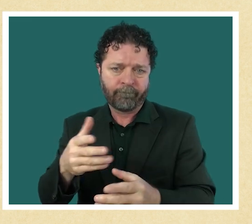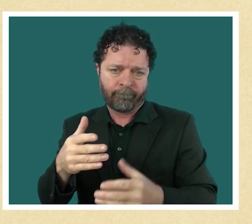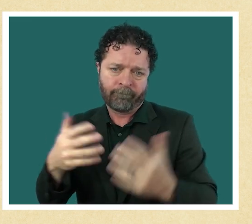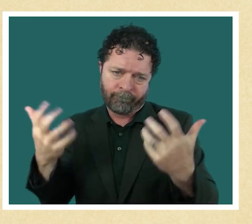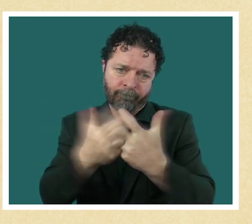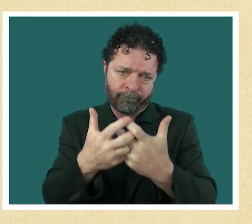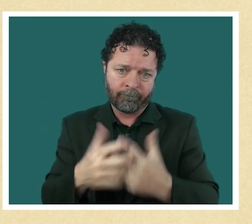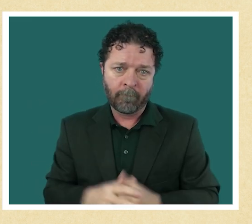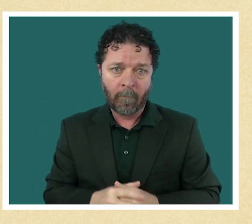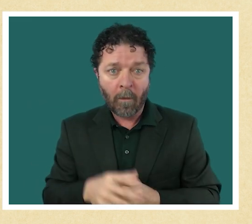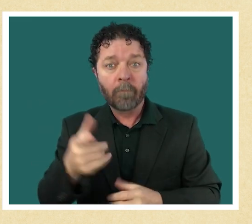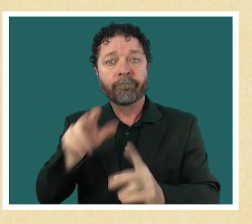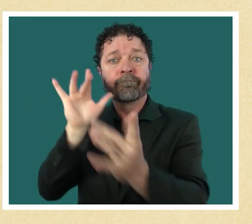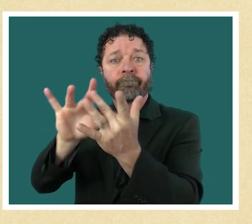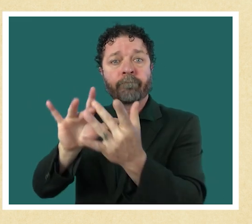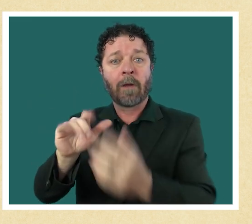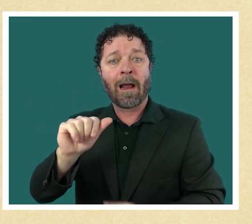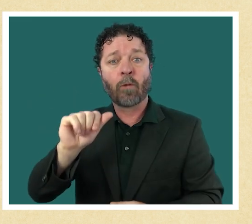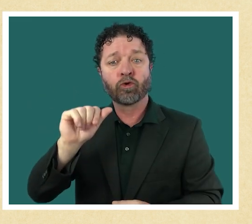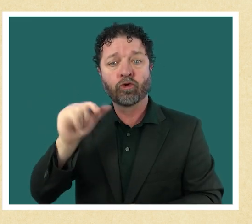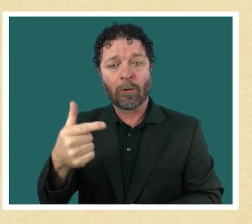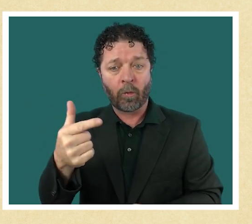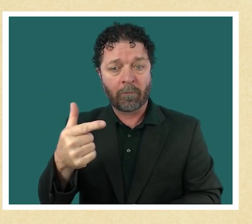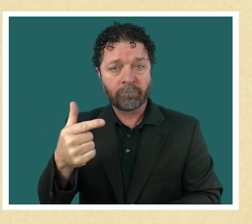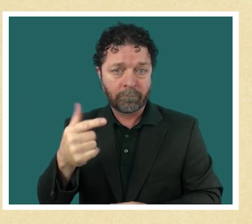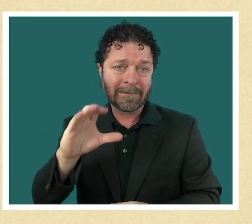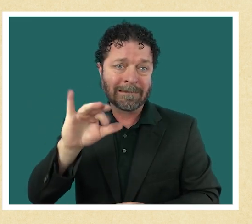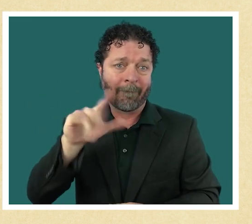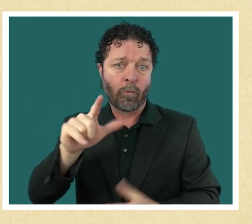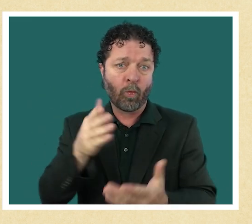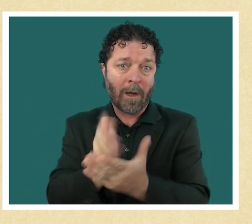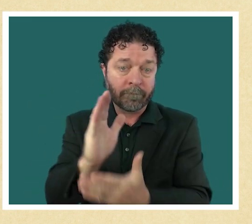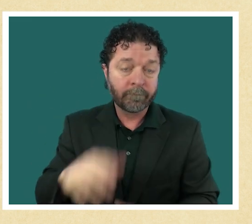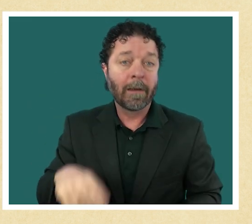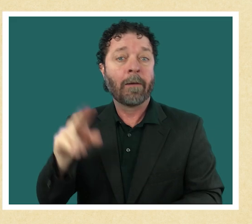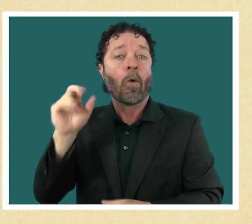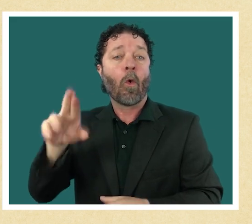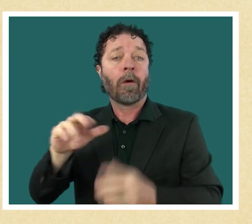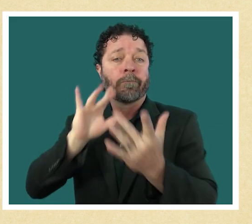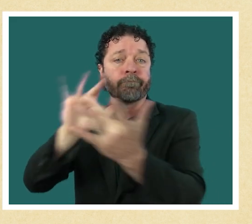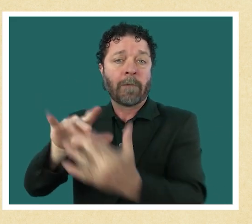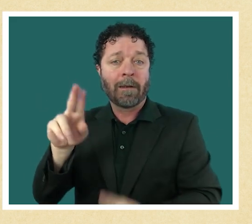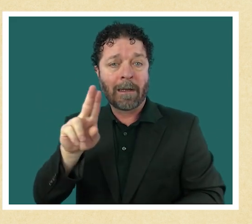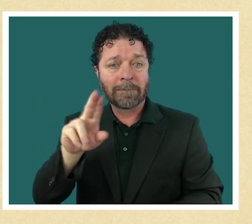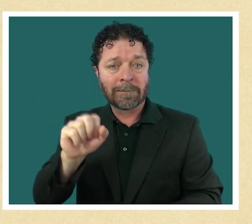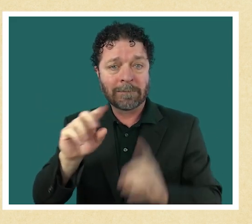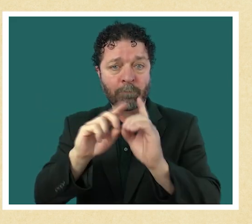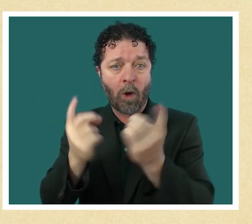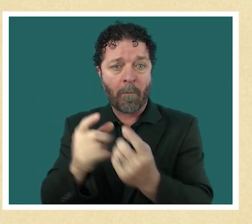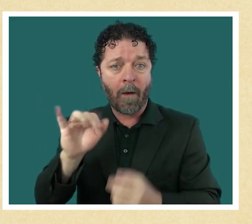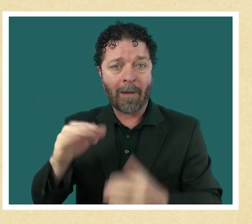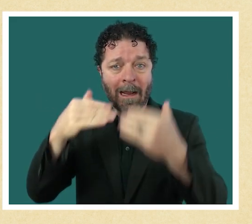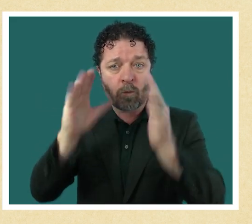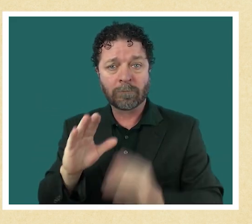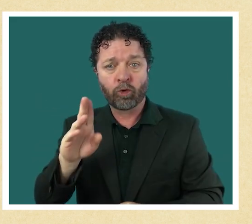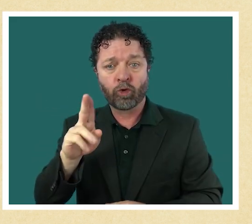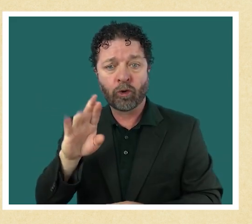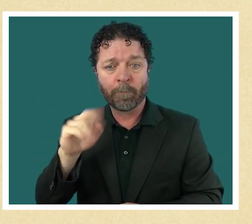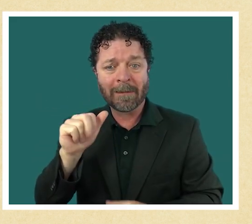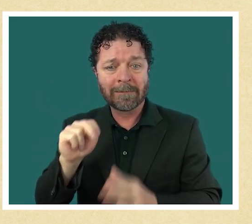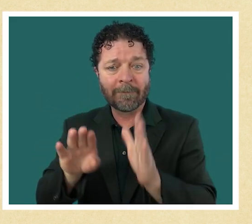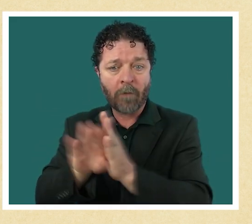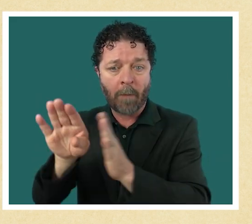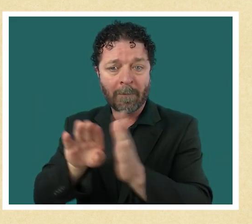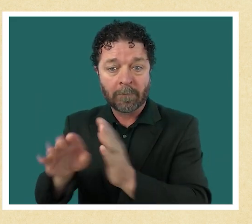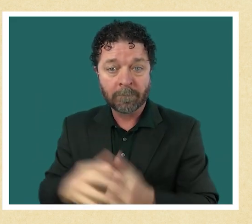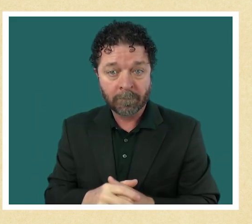Division, or the U.S. Department of Housing and Urban Development. Remember, charges must be filed within 1